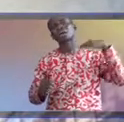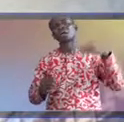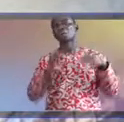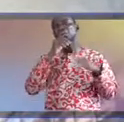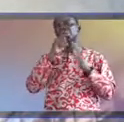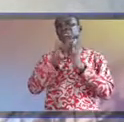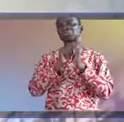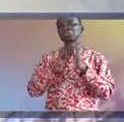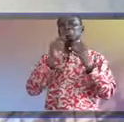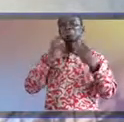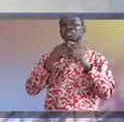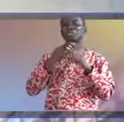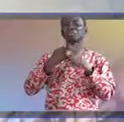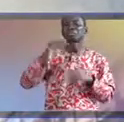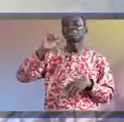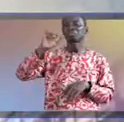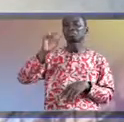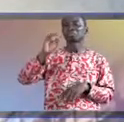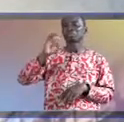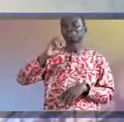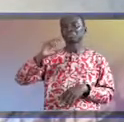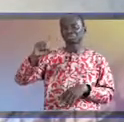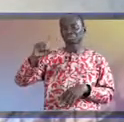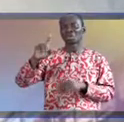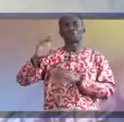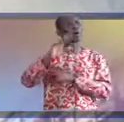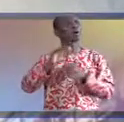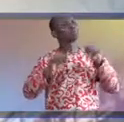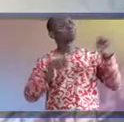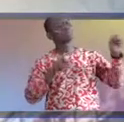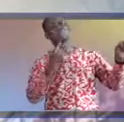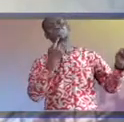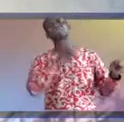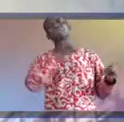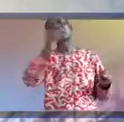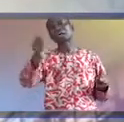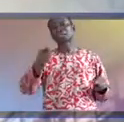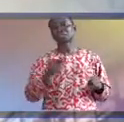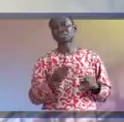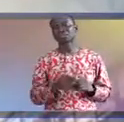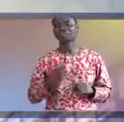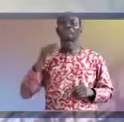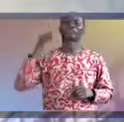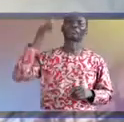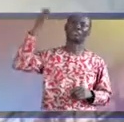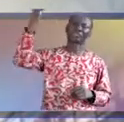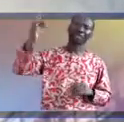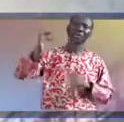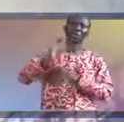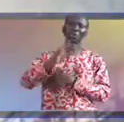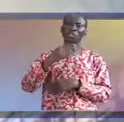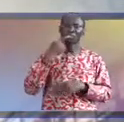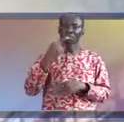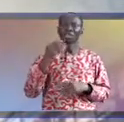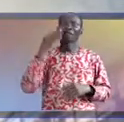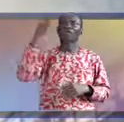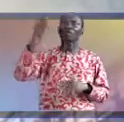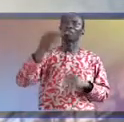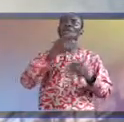eti mienu chichemwa dionu mwache dikwesi ya biyasa mienu o kan so be hwe no magu honam nyina